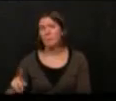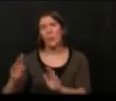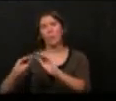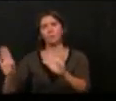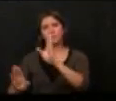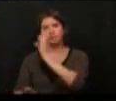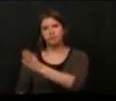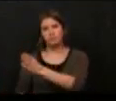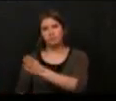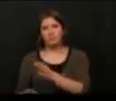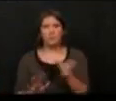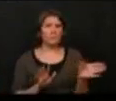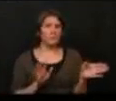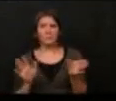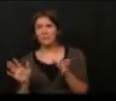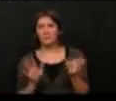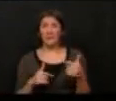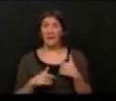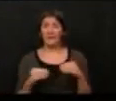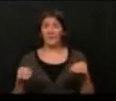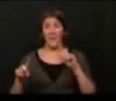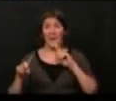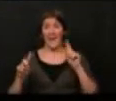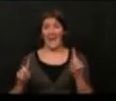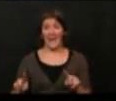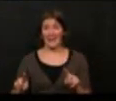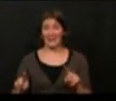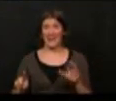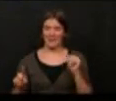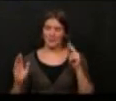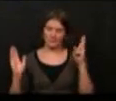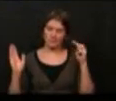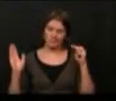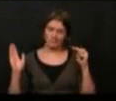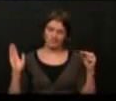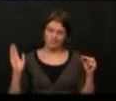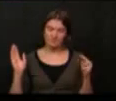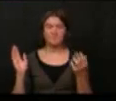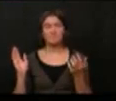So, I mean, I don't have any, obviously, we don't have any answers tonight because we need to look it over, but,